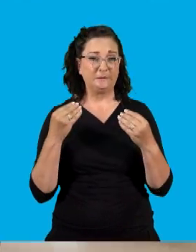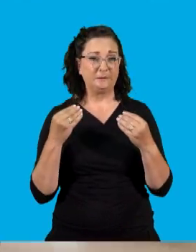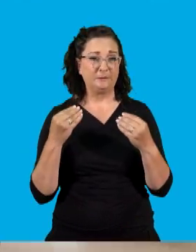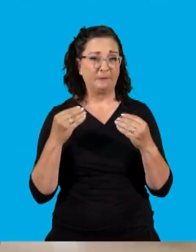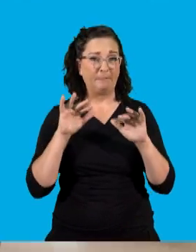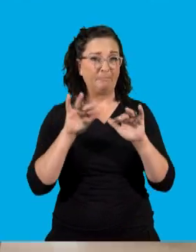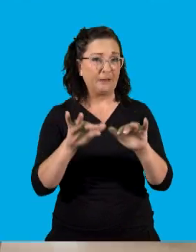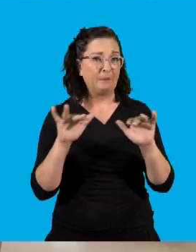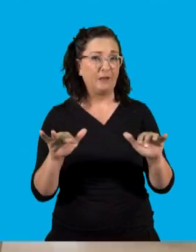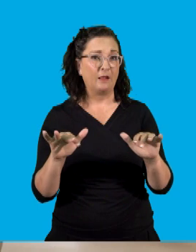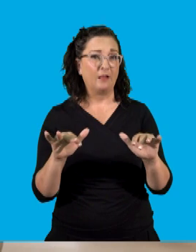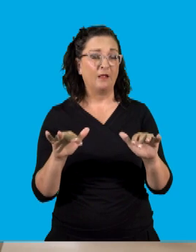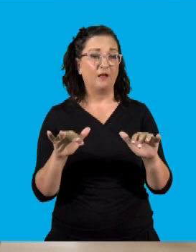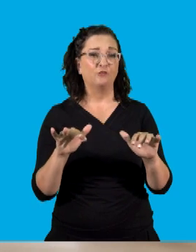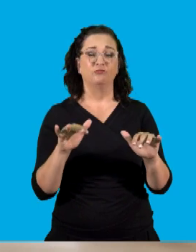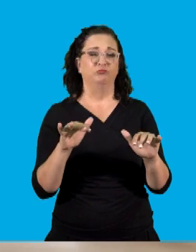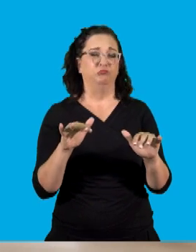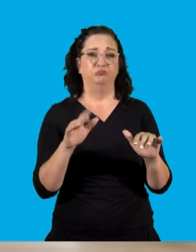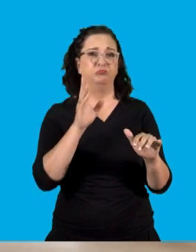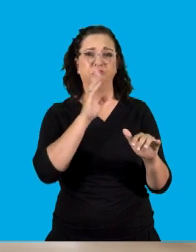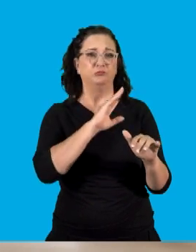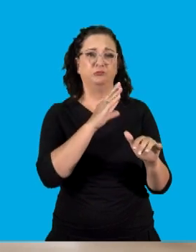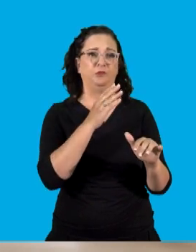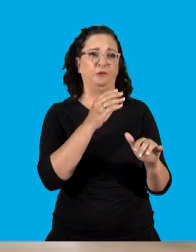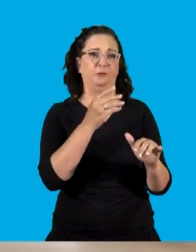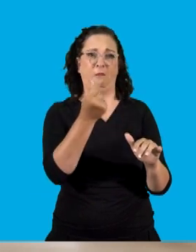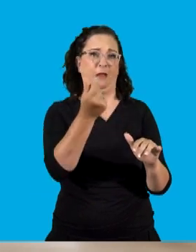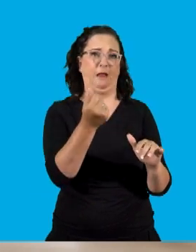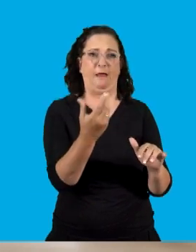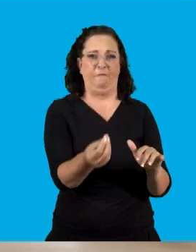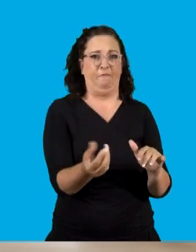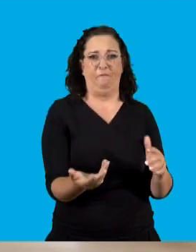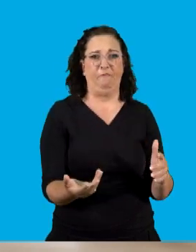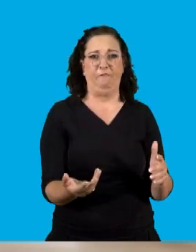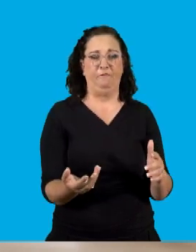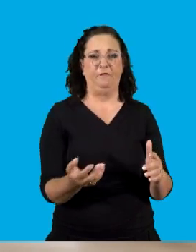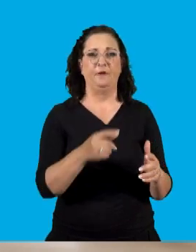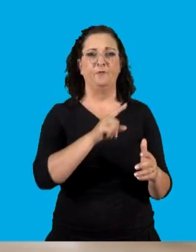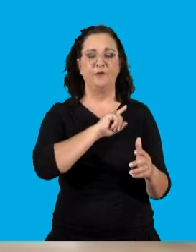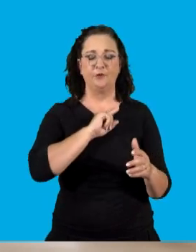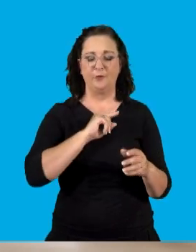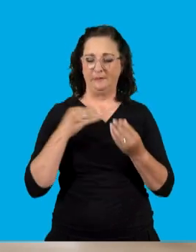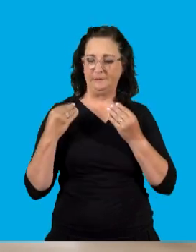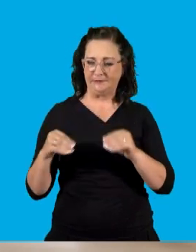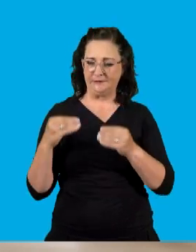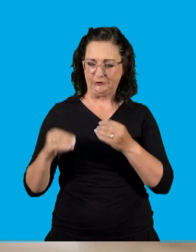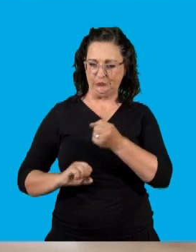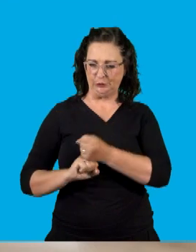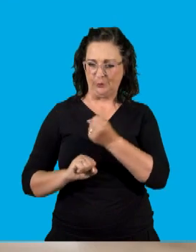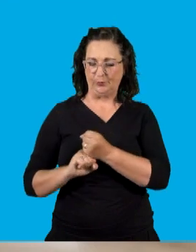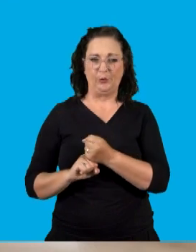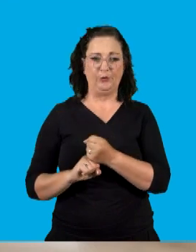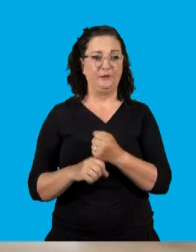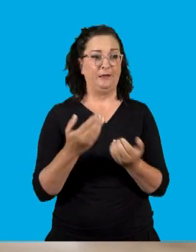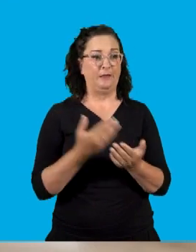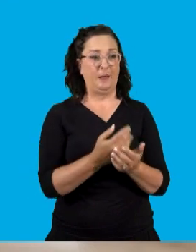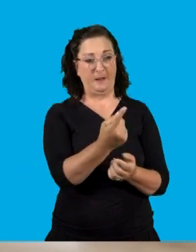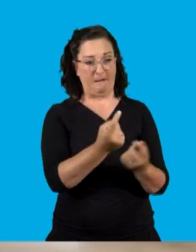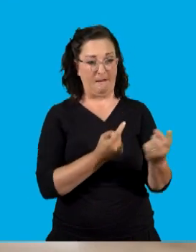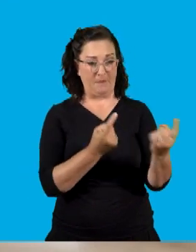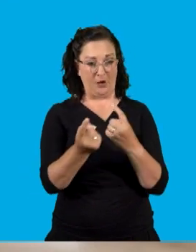not have the amount of money that is needed by businesses in terms of them supporting businesses by buying